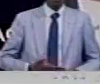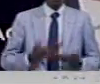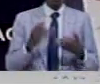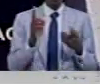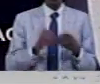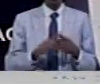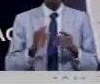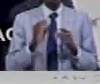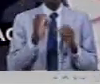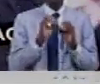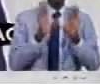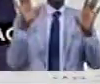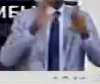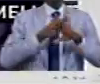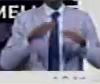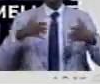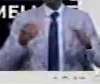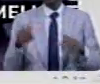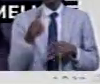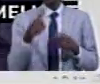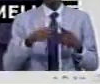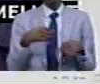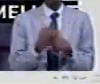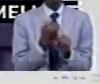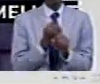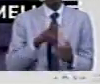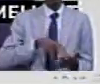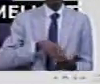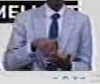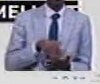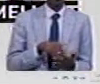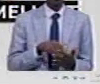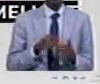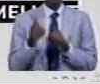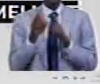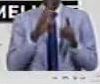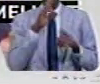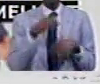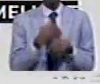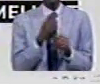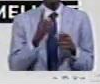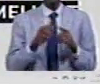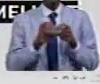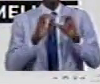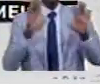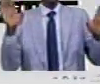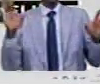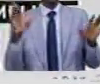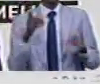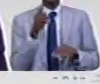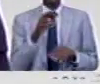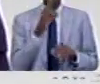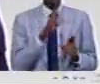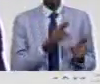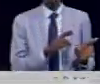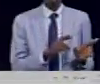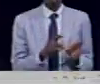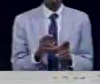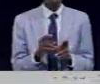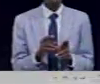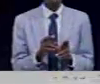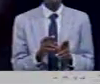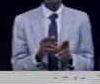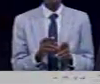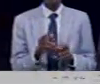a spectacle. A star that is reserved in the limelight cannot be hidden in the daylight. But when gloominess tries to stop you from